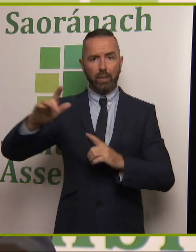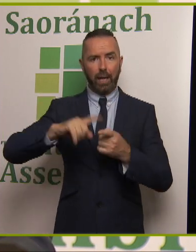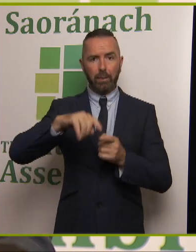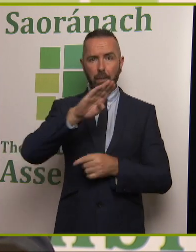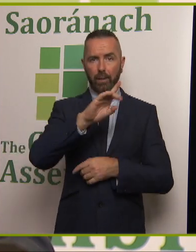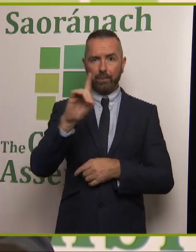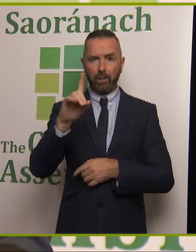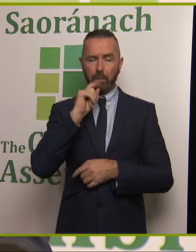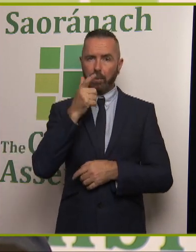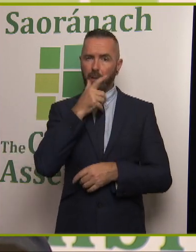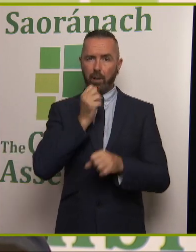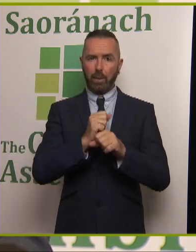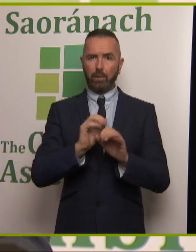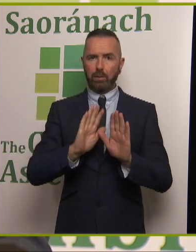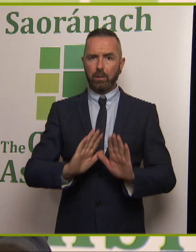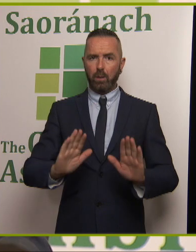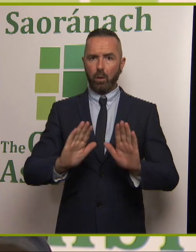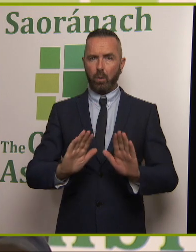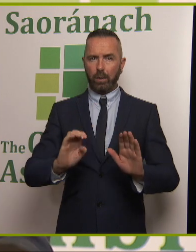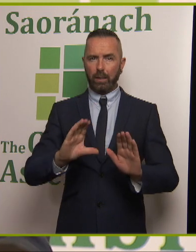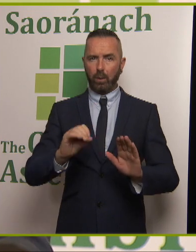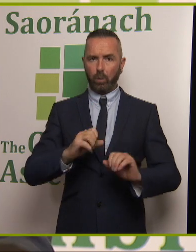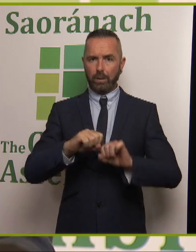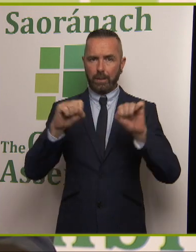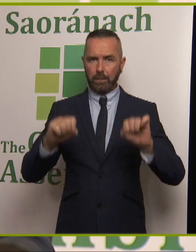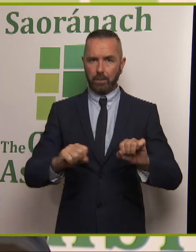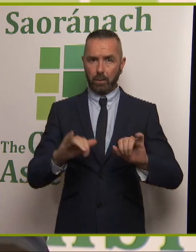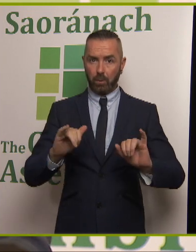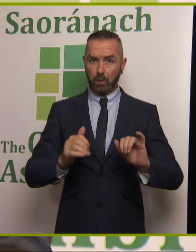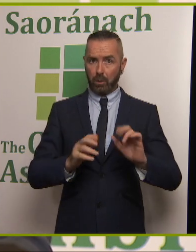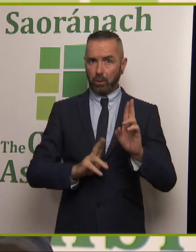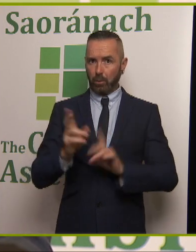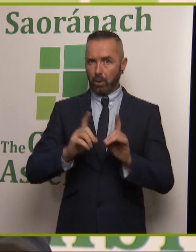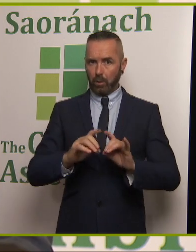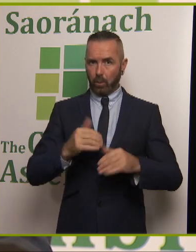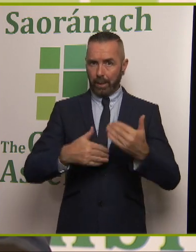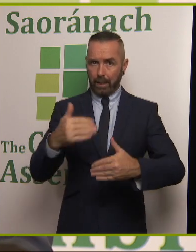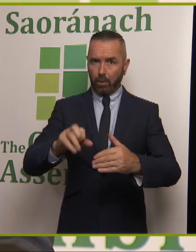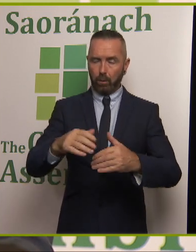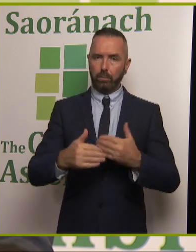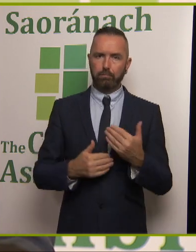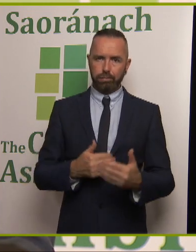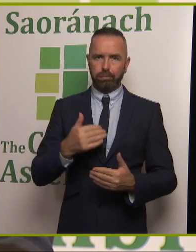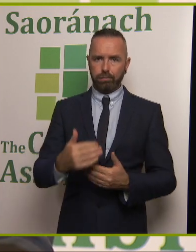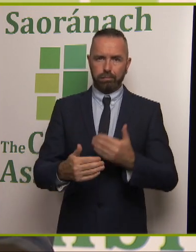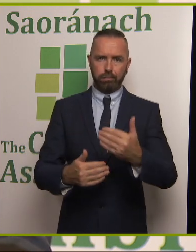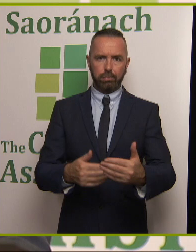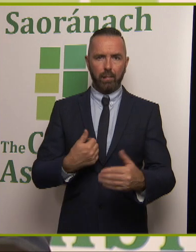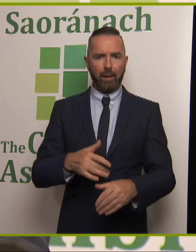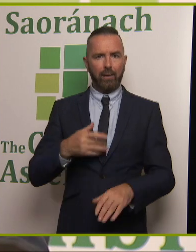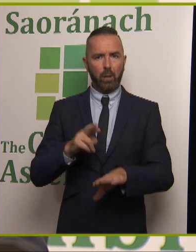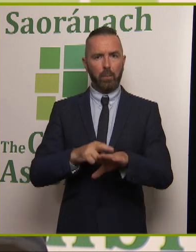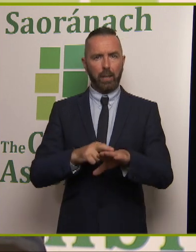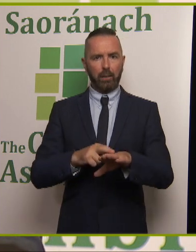talked about slow ecosystems. Do we go fast or do we go slow? My suggestion would be is we make constant progress and don't lose sight of the